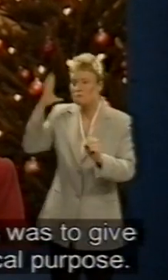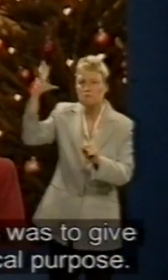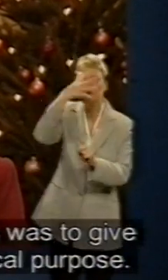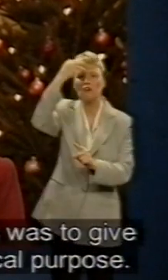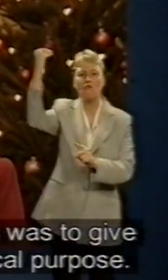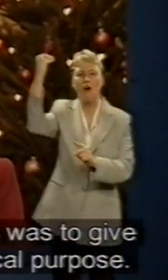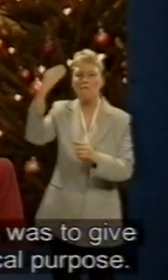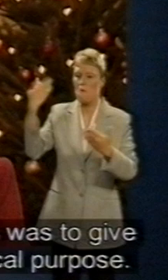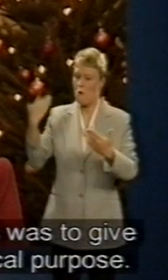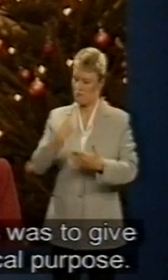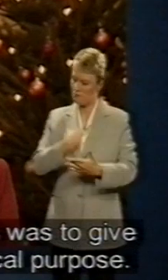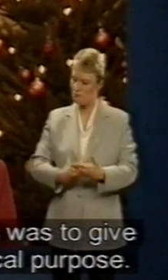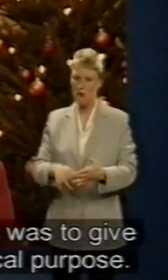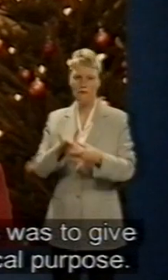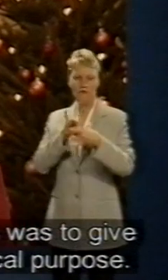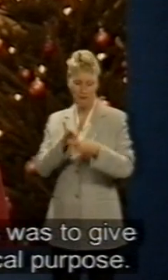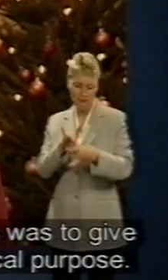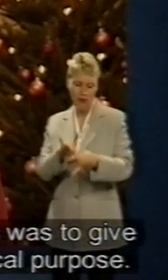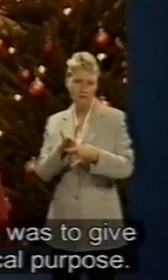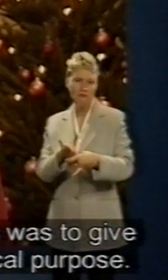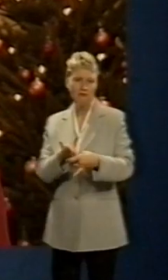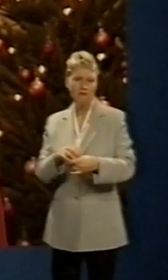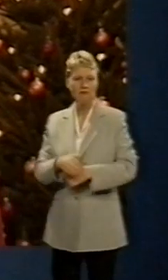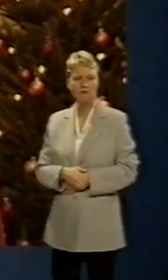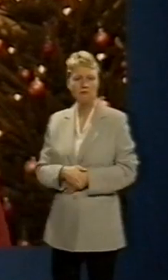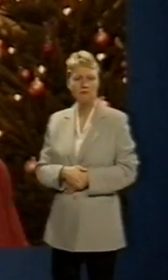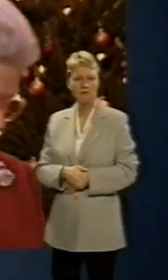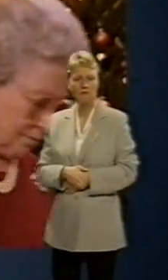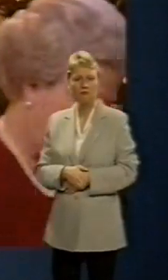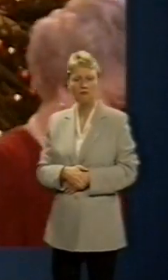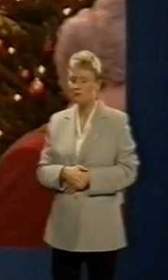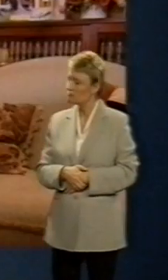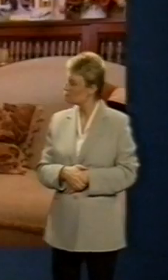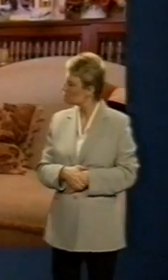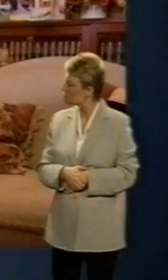to give spirituality a practical purpose.